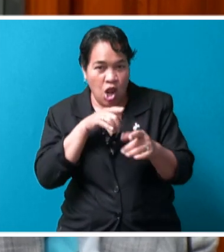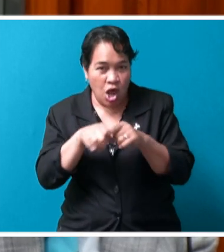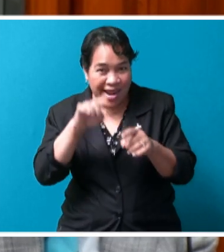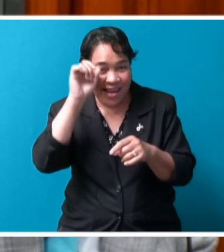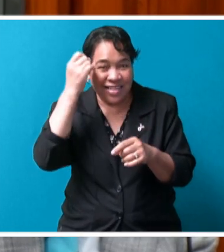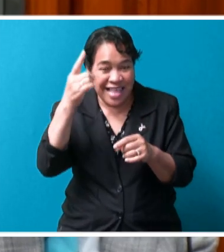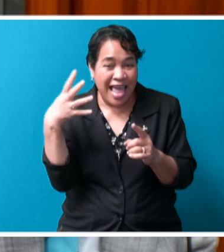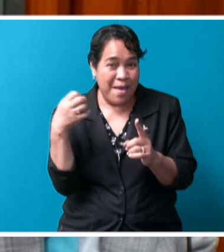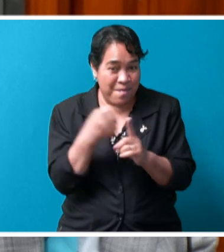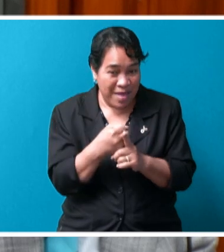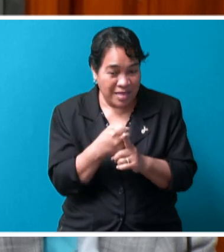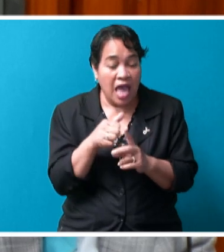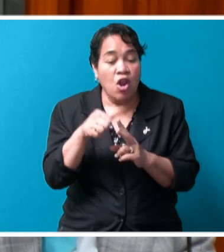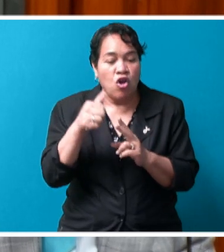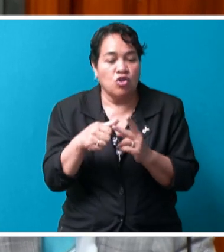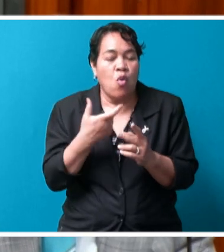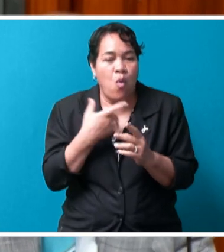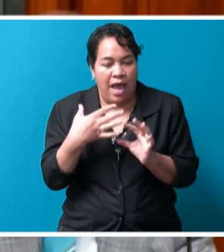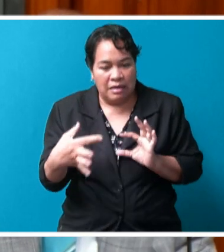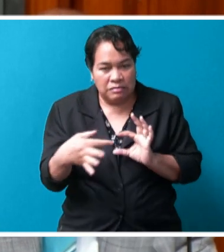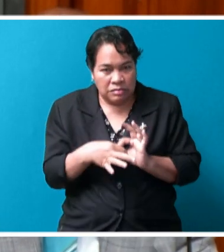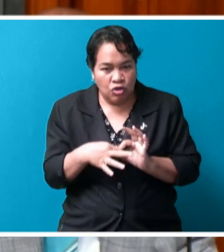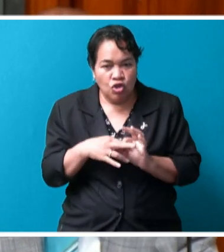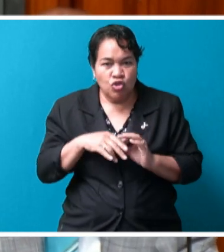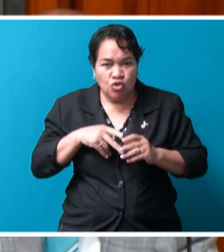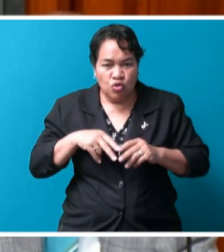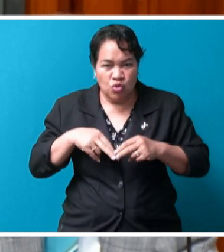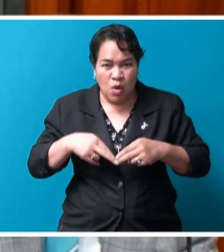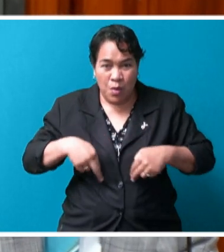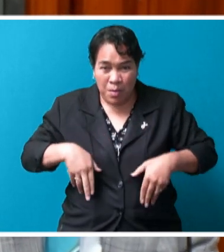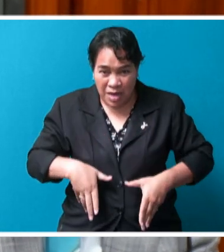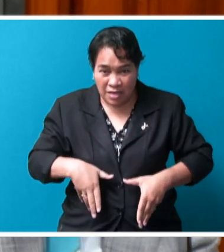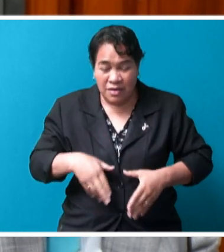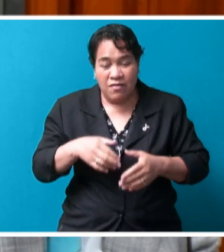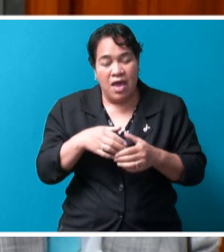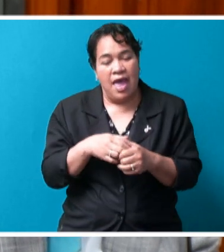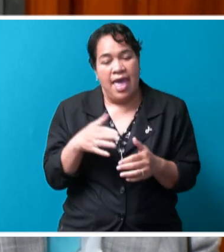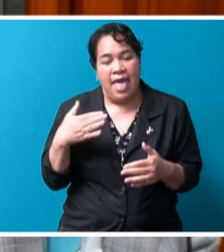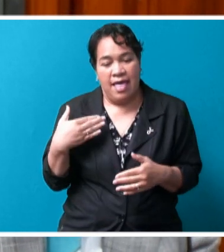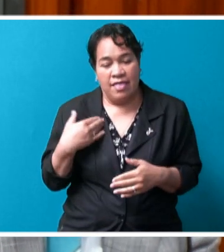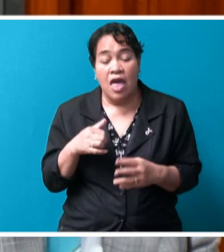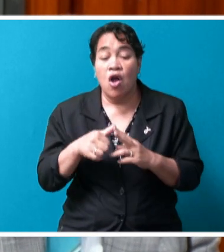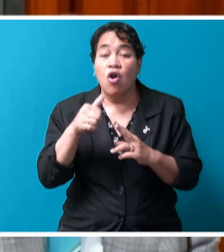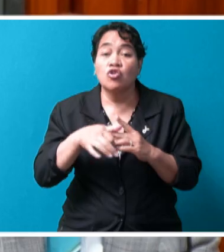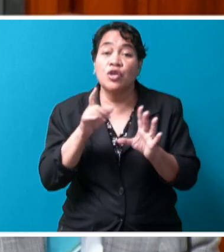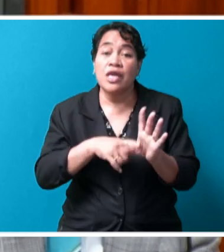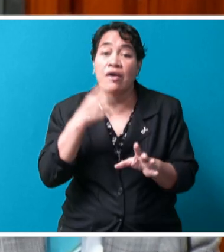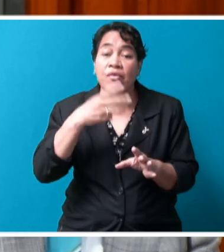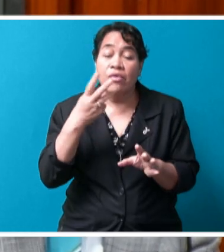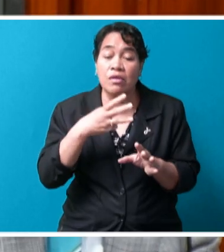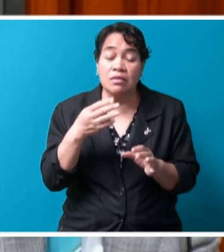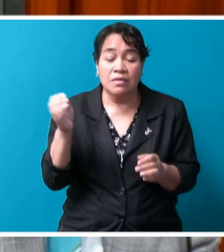relationship to reproductive health. HIV education is further strengthened in Year 13 Biology under